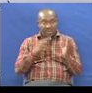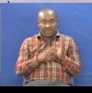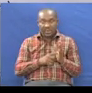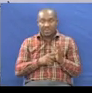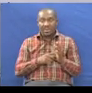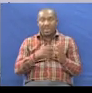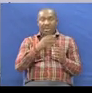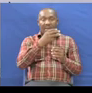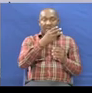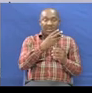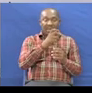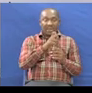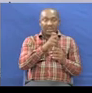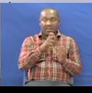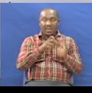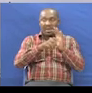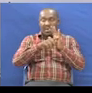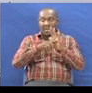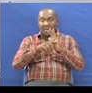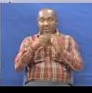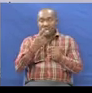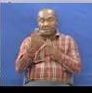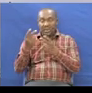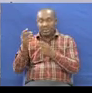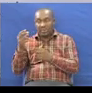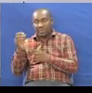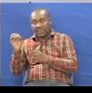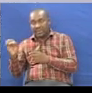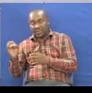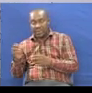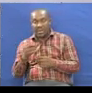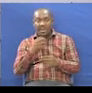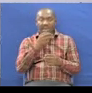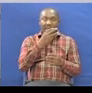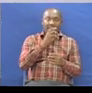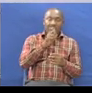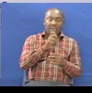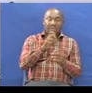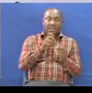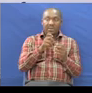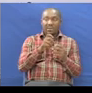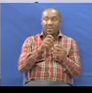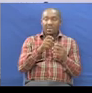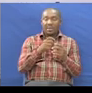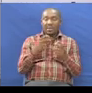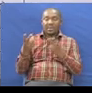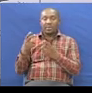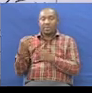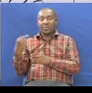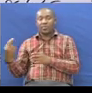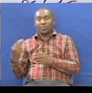0, 3x is equal to 2. Upon dividing, see it, I want to continue somewhere